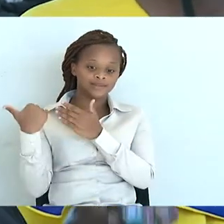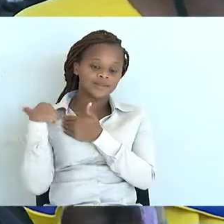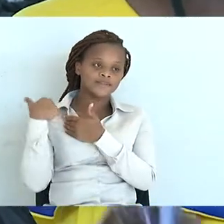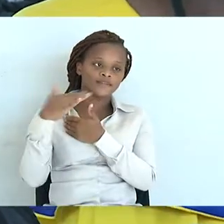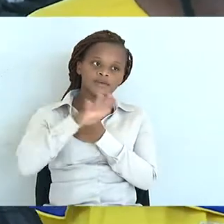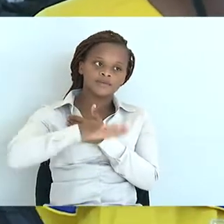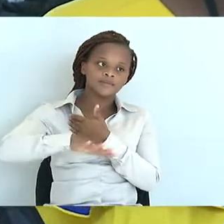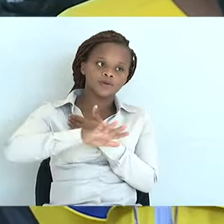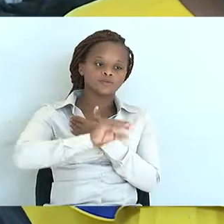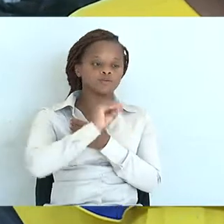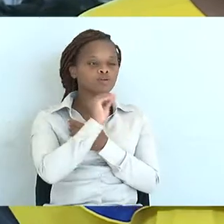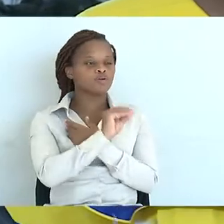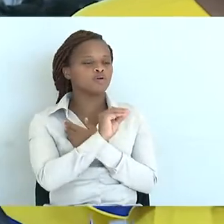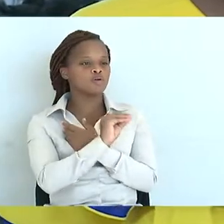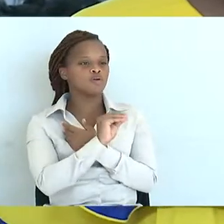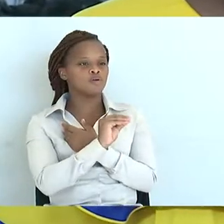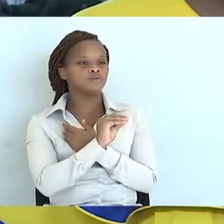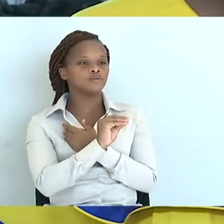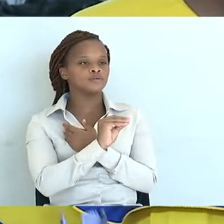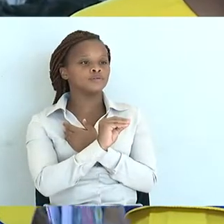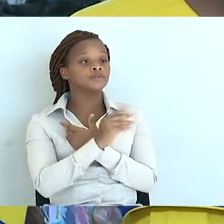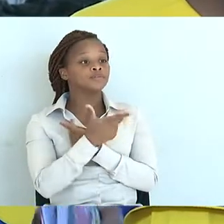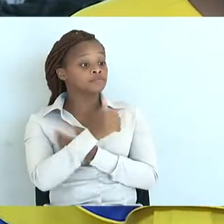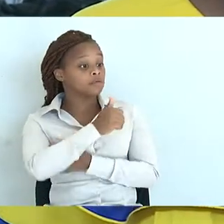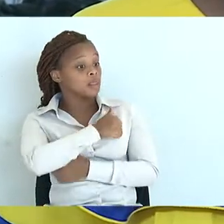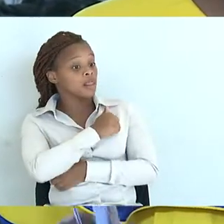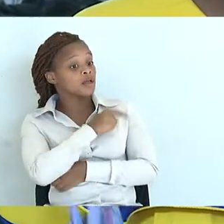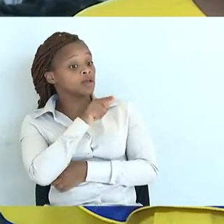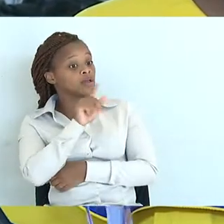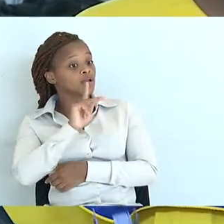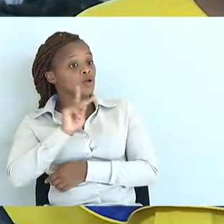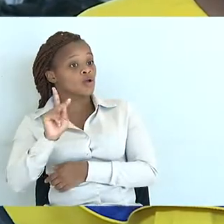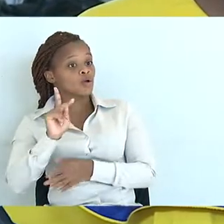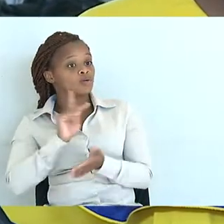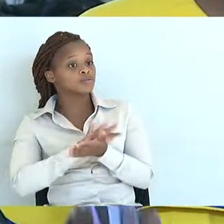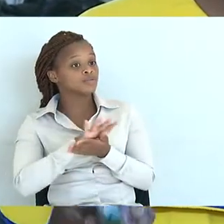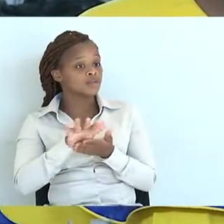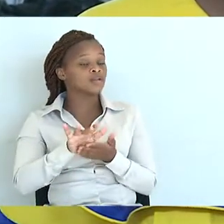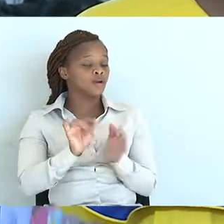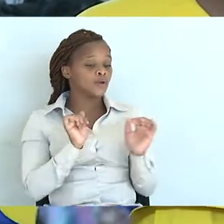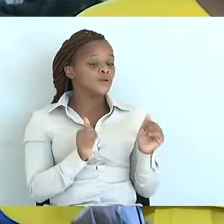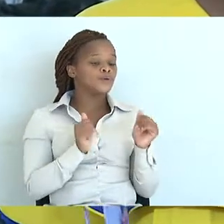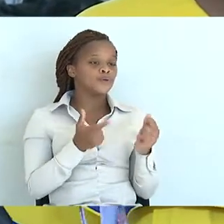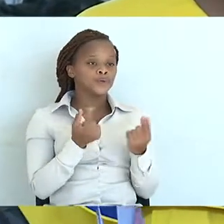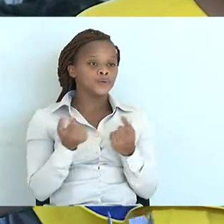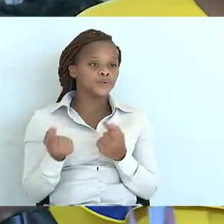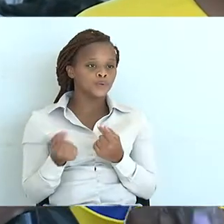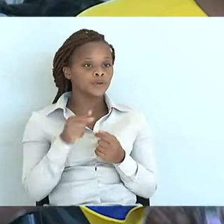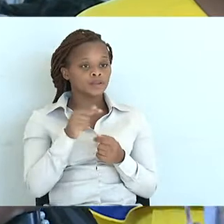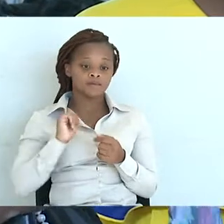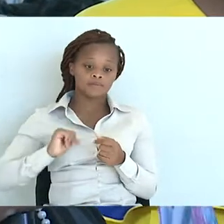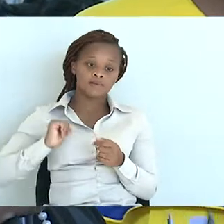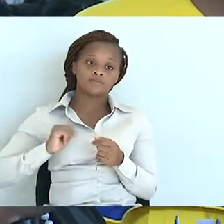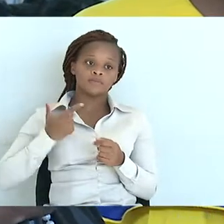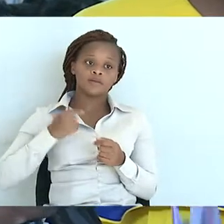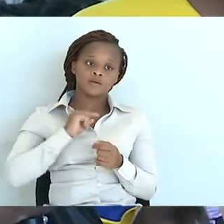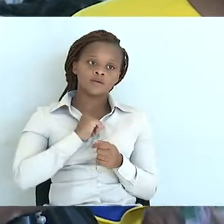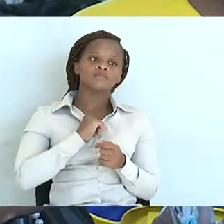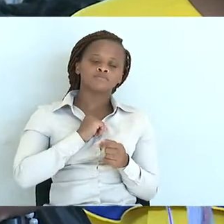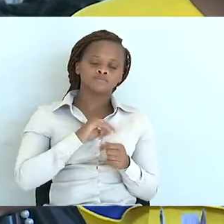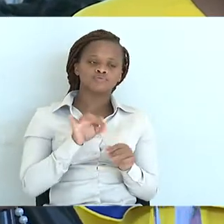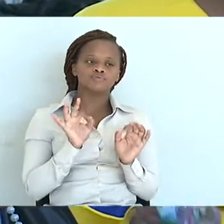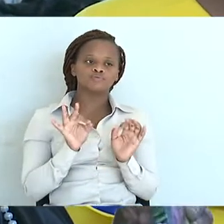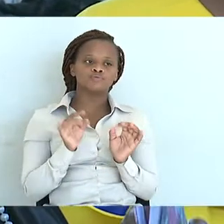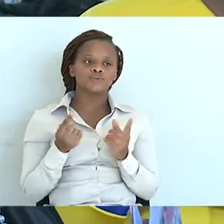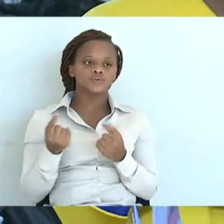are available. Luckily, Kokstad is doing very well, Municipality wethu, where they have coordinated all service providers to